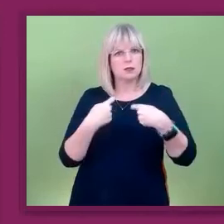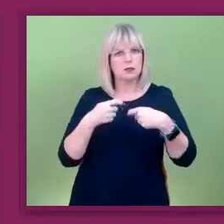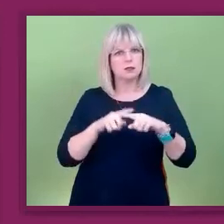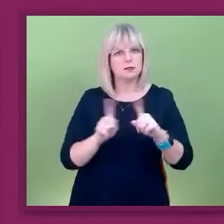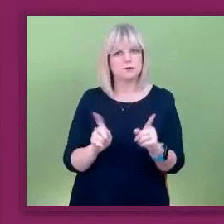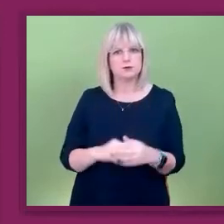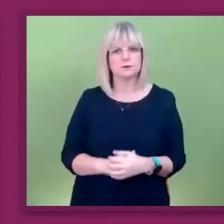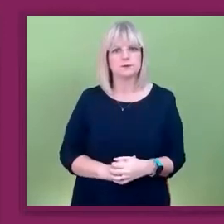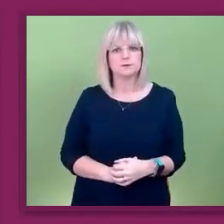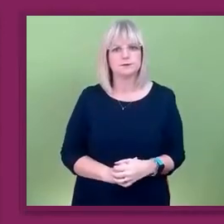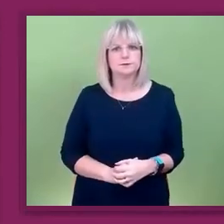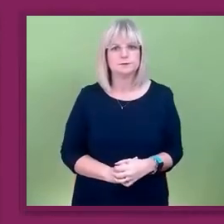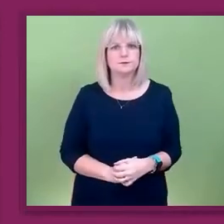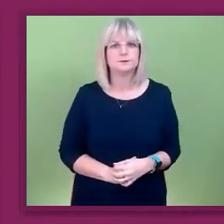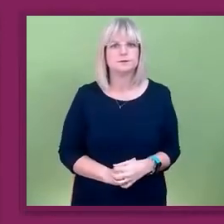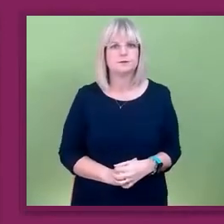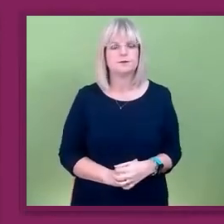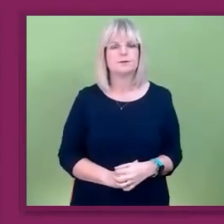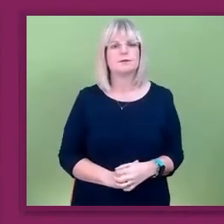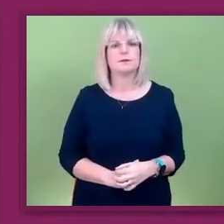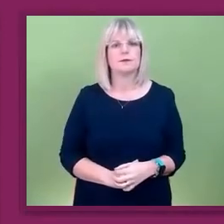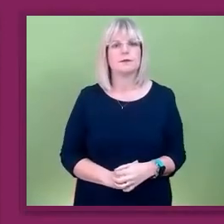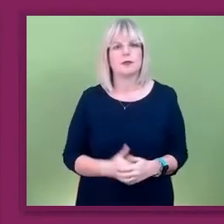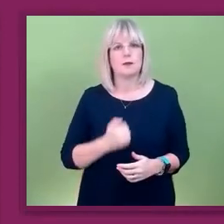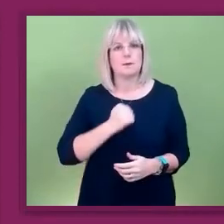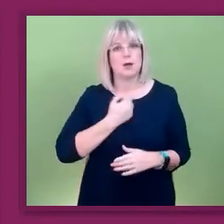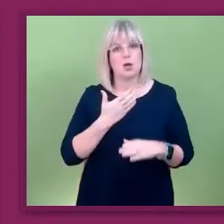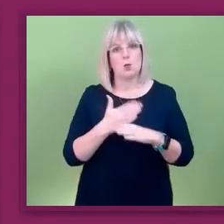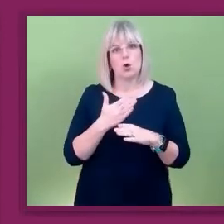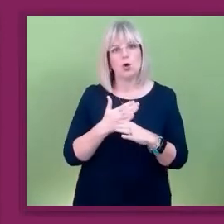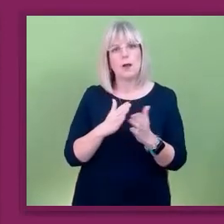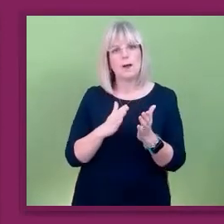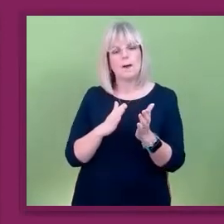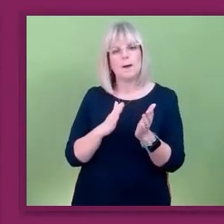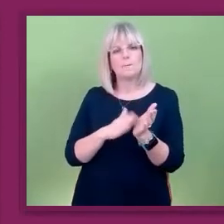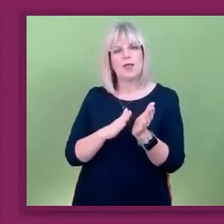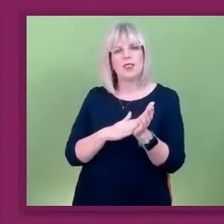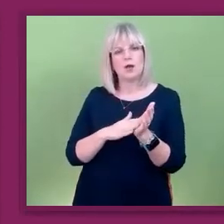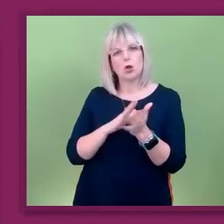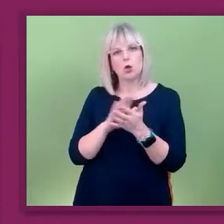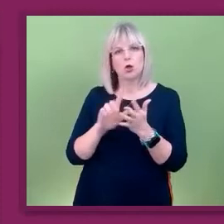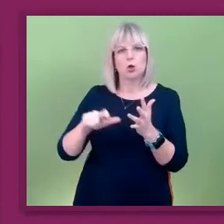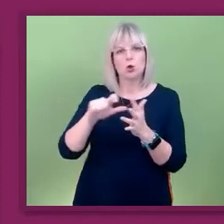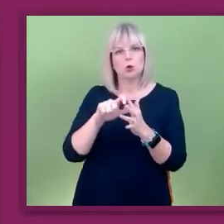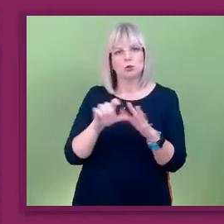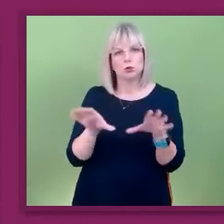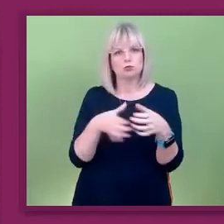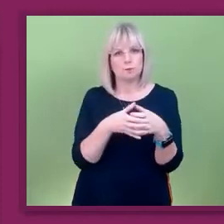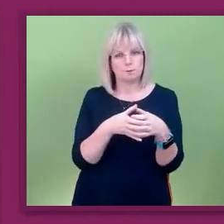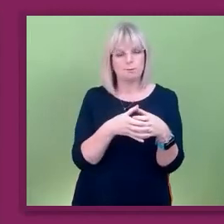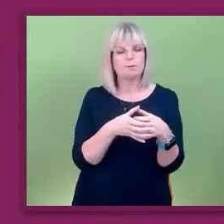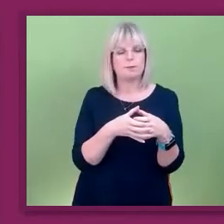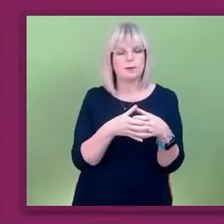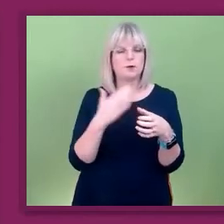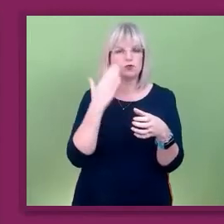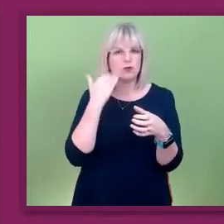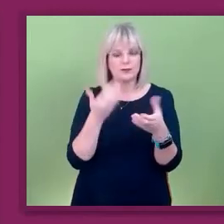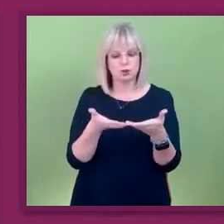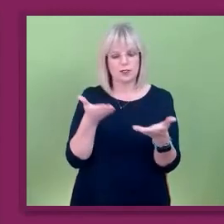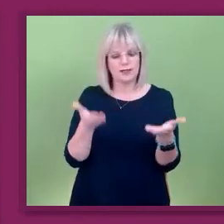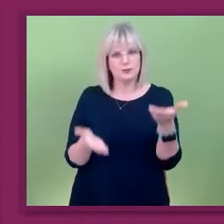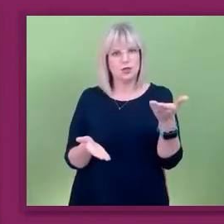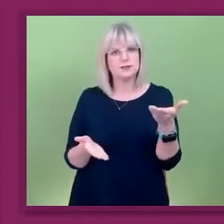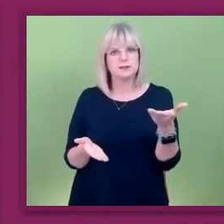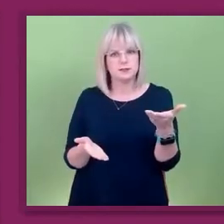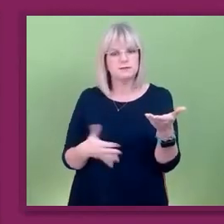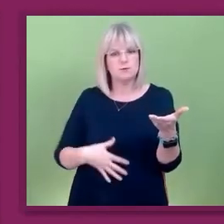My work with the Motherhood Group and also co-chairing the National Inquiry into Racial Injustice in Maternity Services, we're hoping that